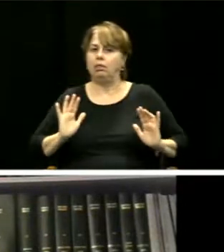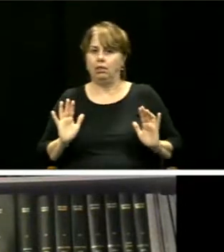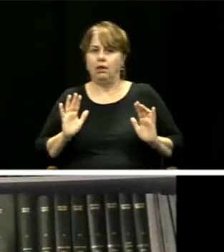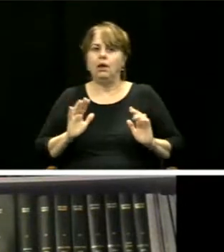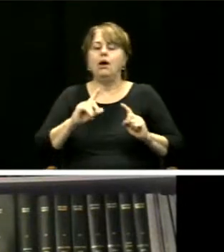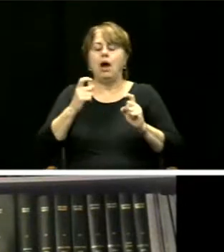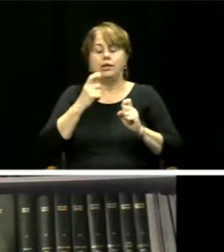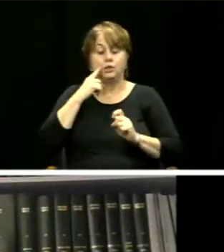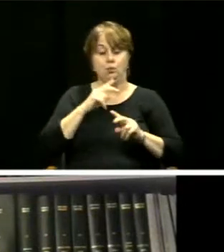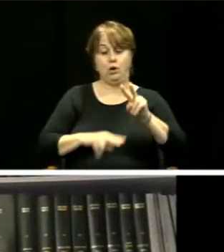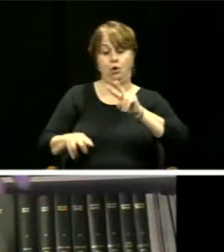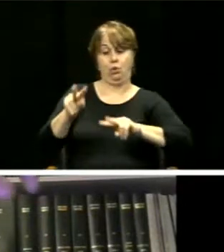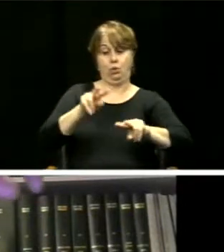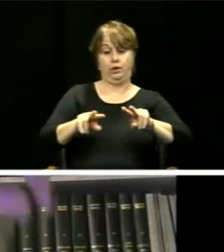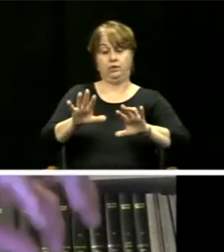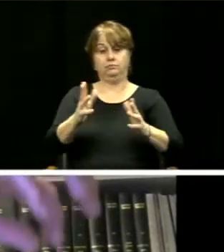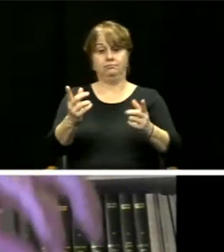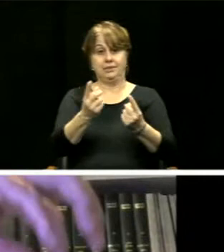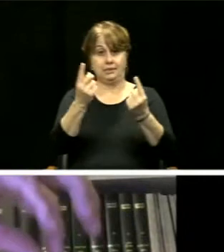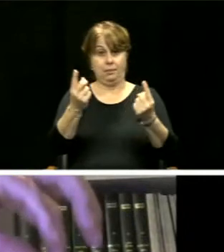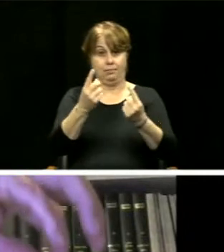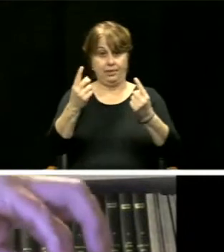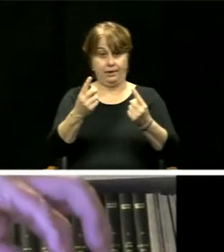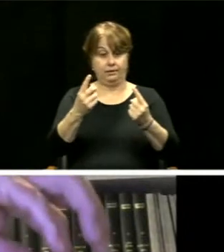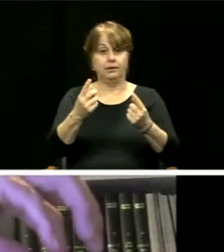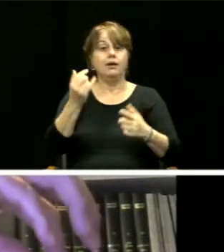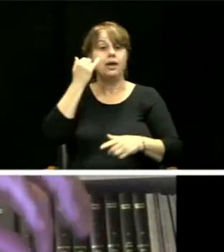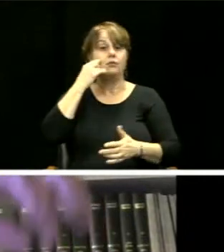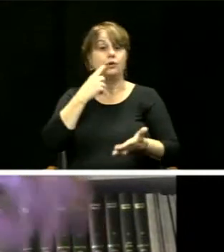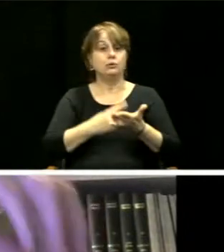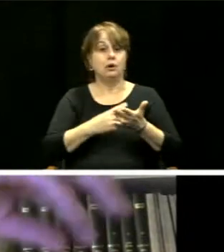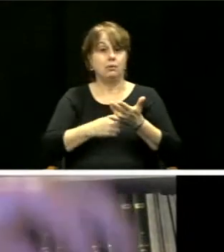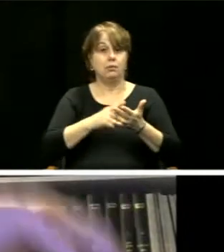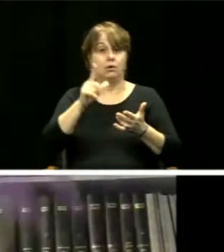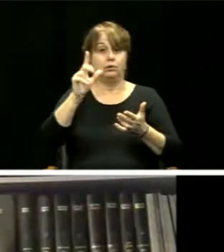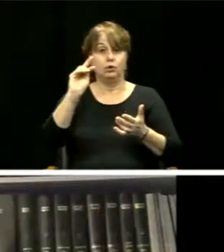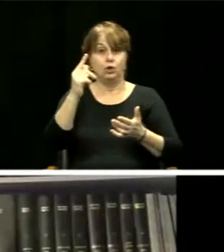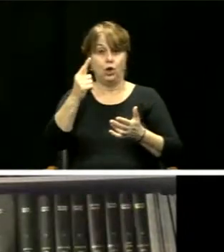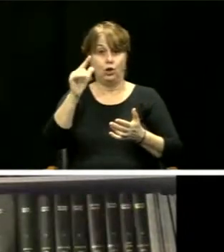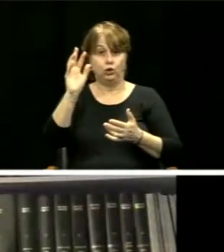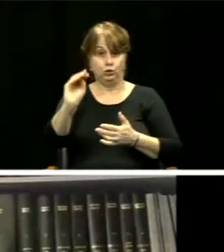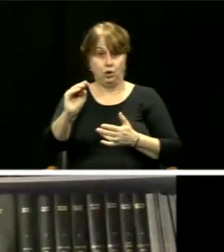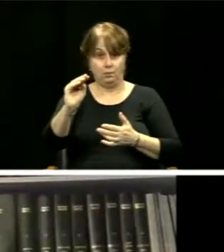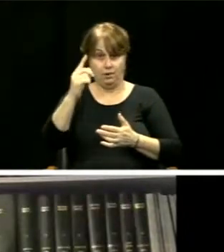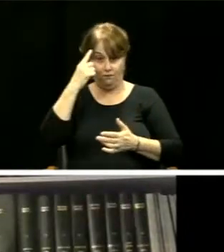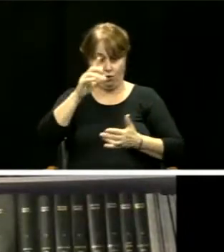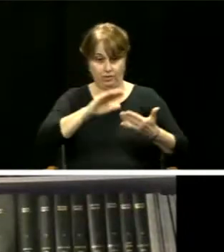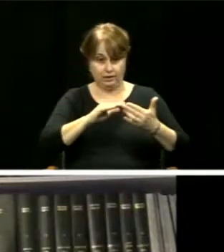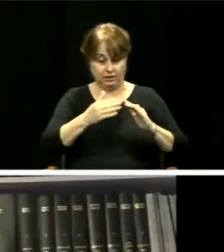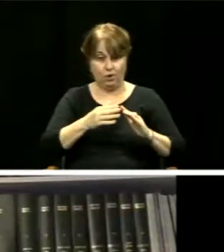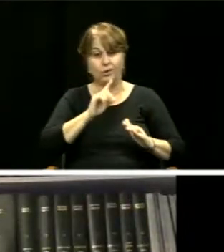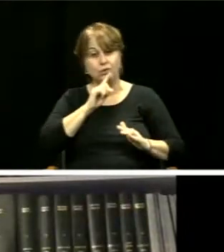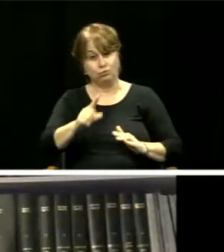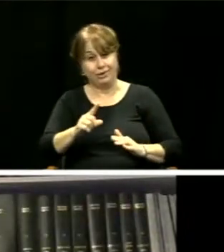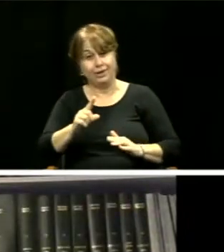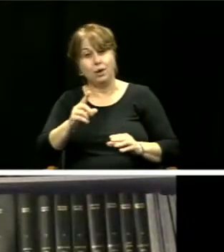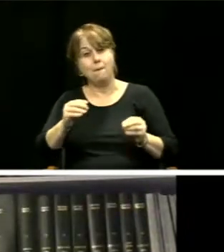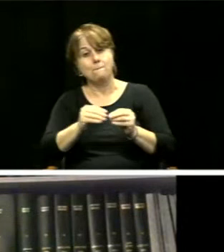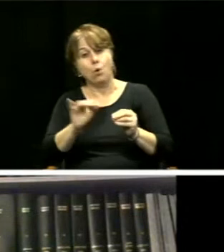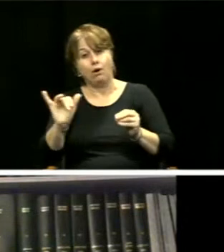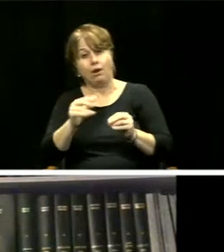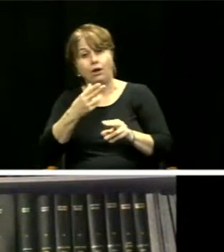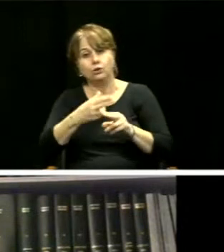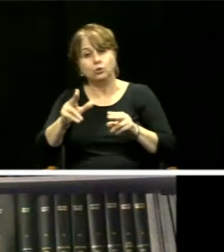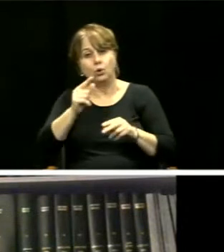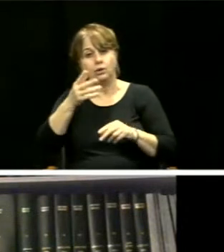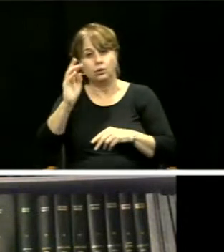take a look at, something that's long-term for the town, but is really short-term, and then making sure that we're not